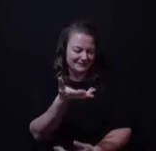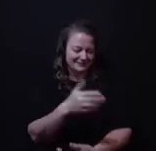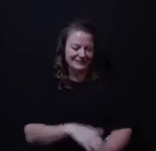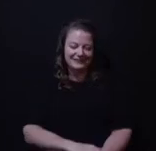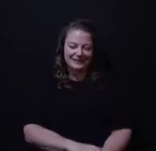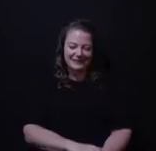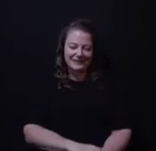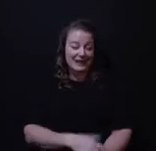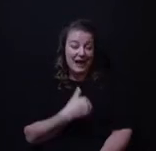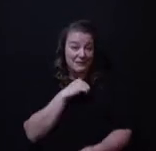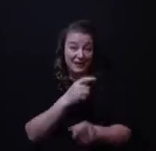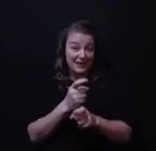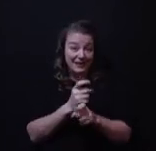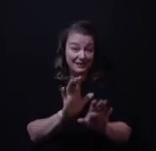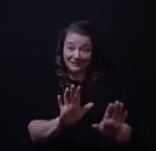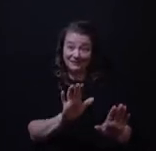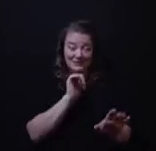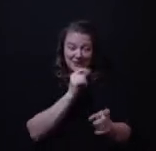I'm not kidding.